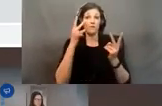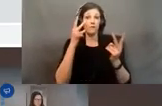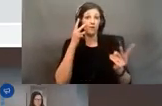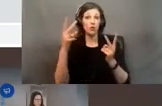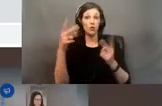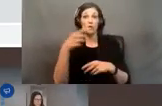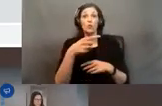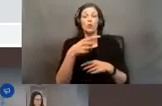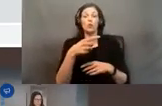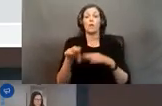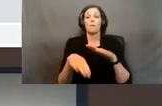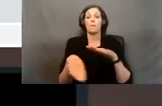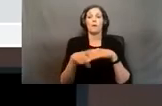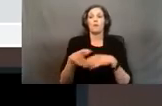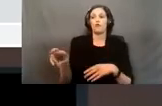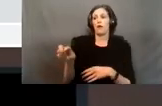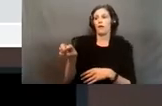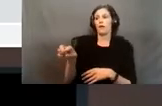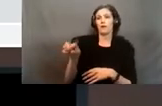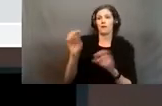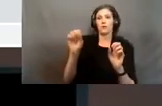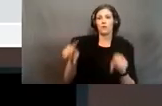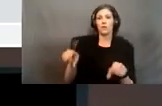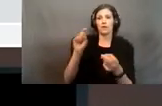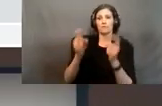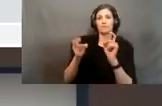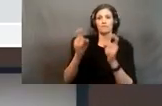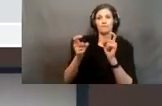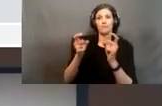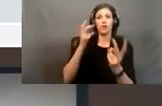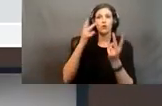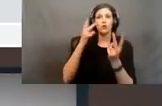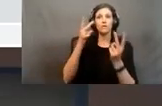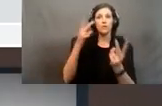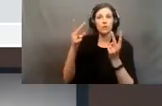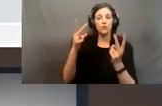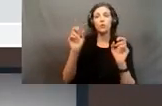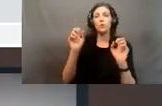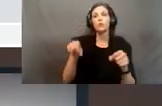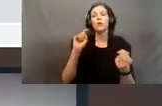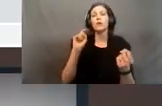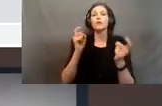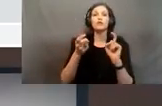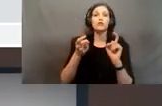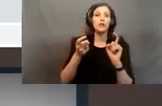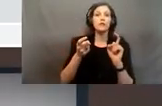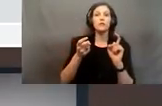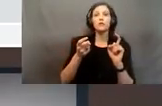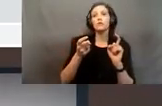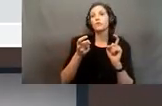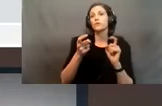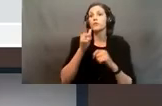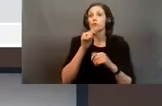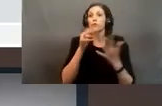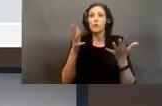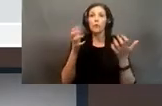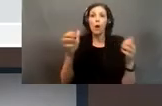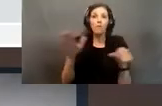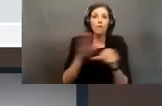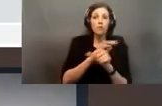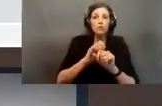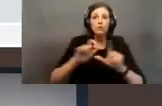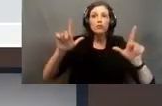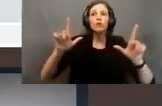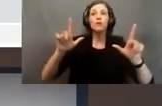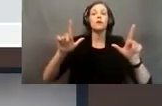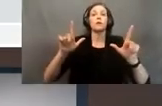side, there's an option to toggle your view. So you can change whoever you would like to be full screen, you can change